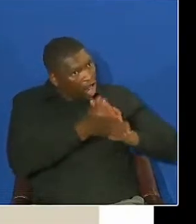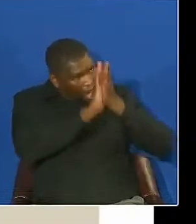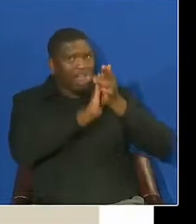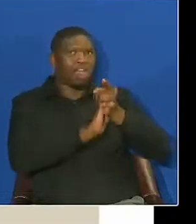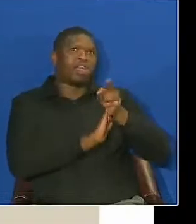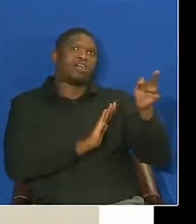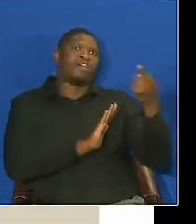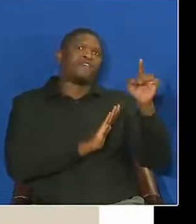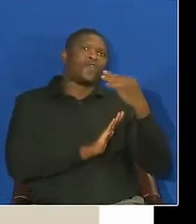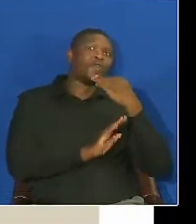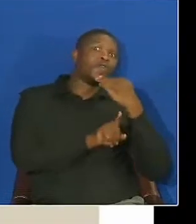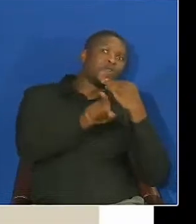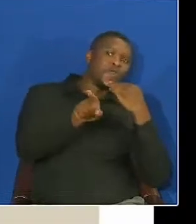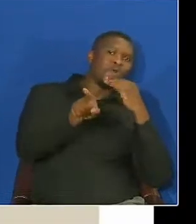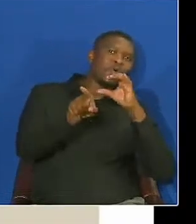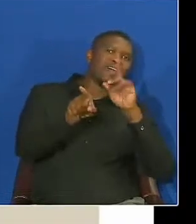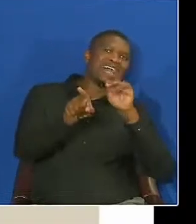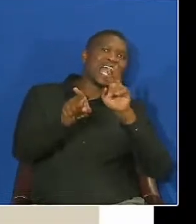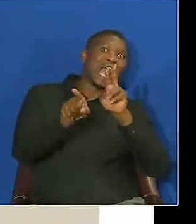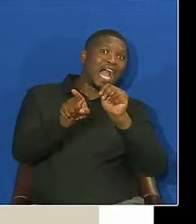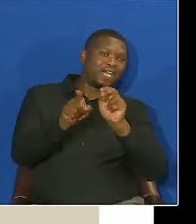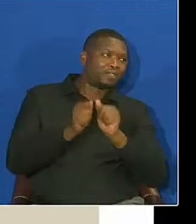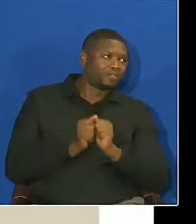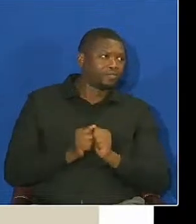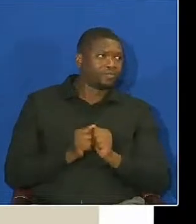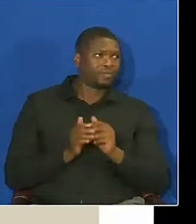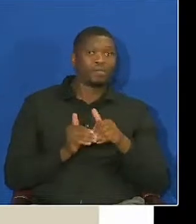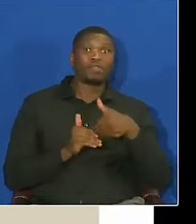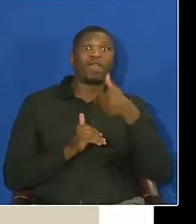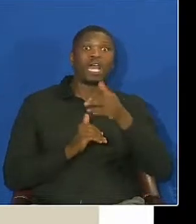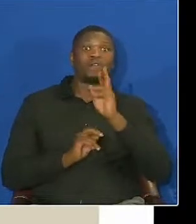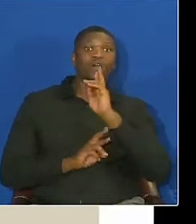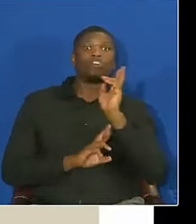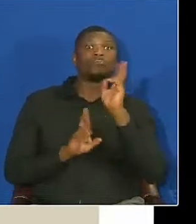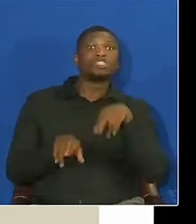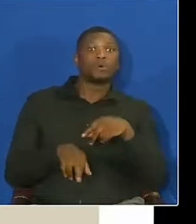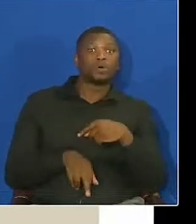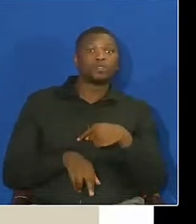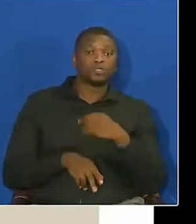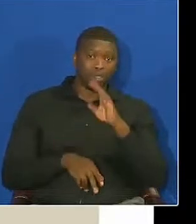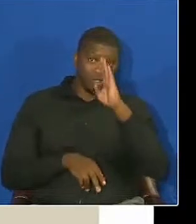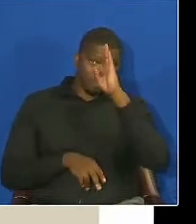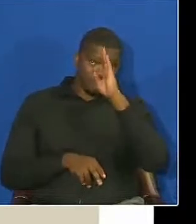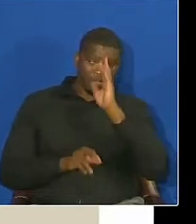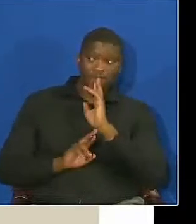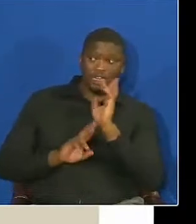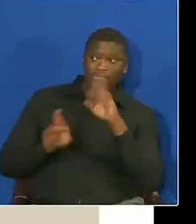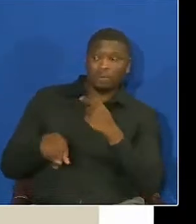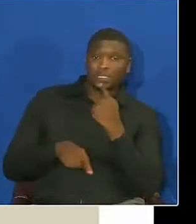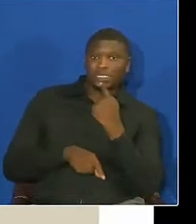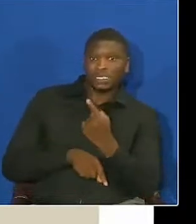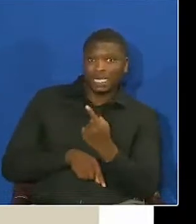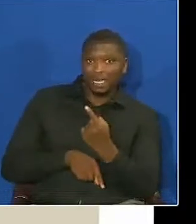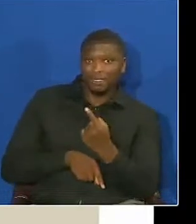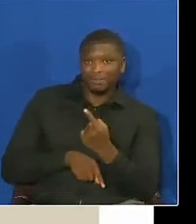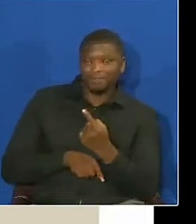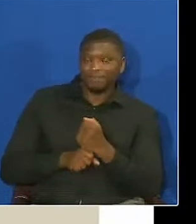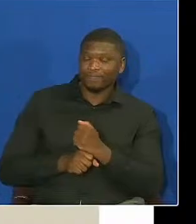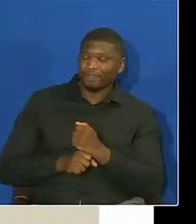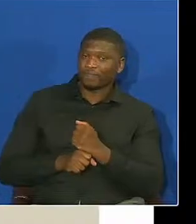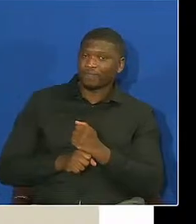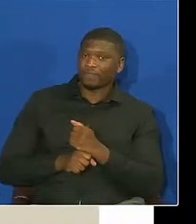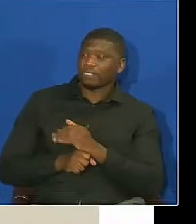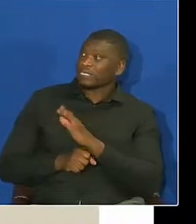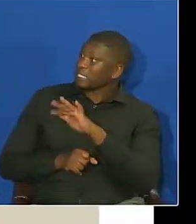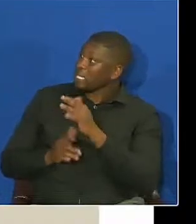Khan. Then the response from Mr. Brown Mokgotsi to Kat Matlala